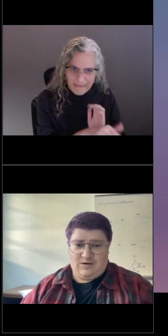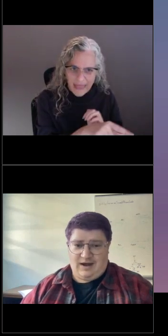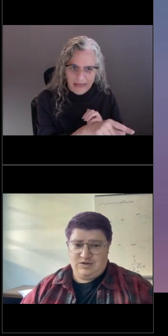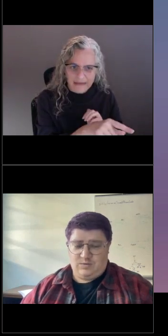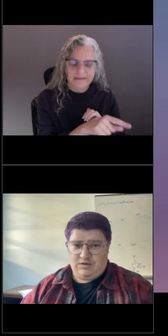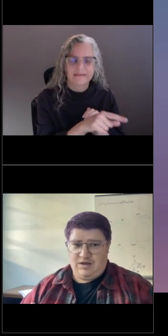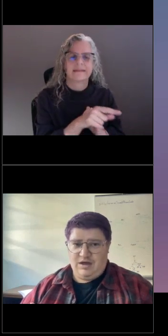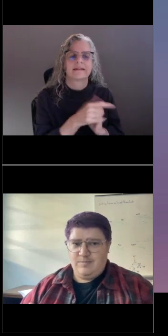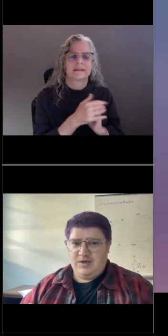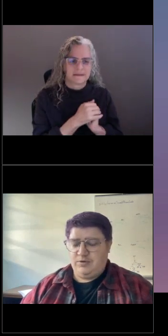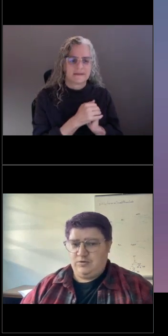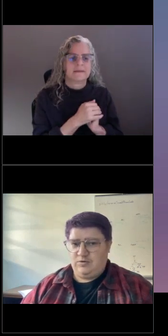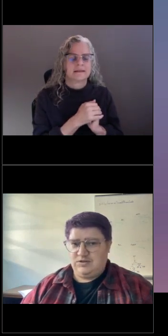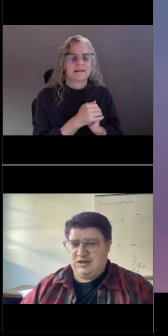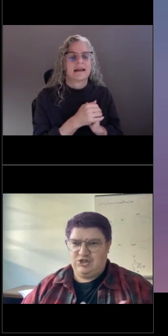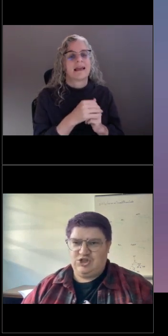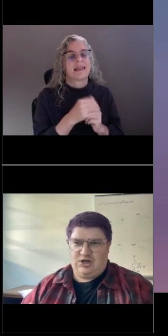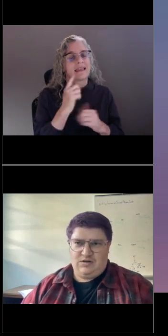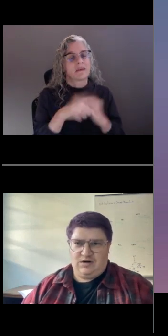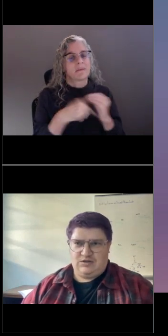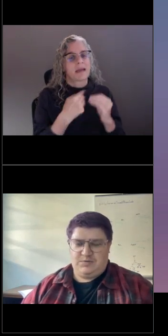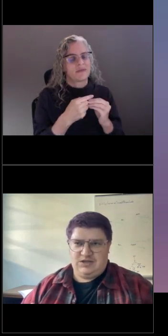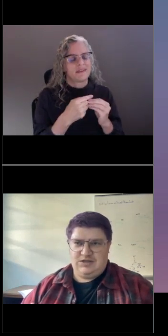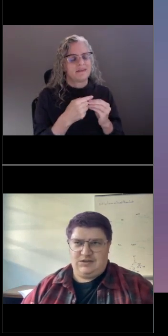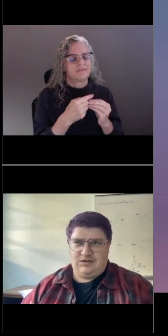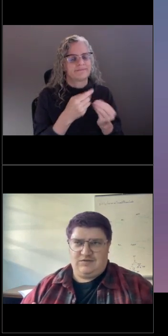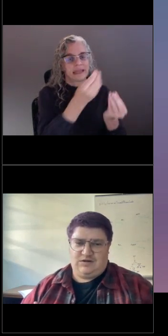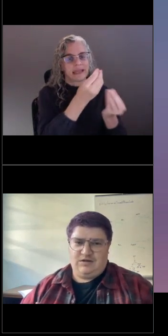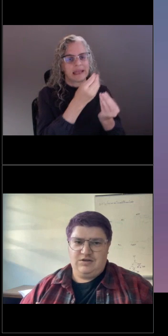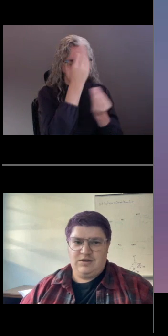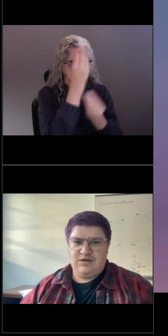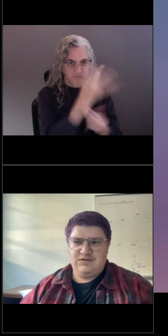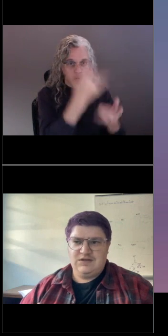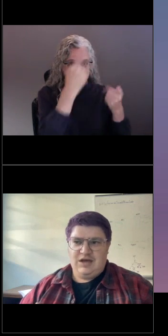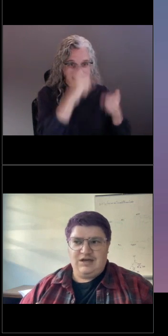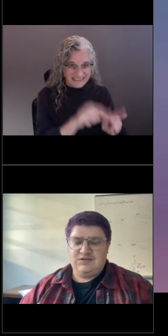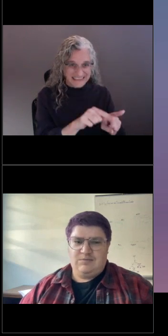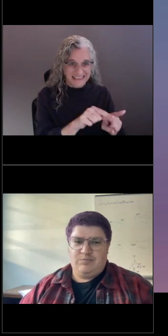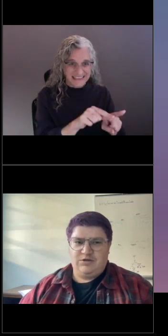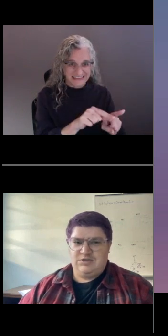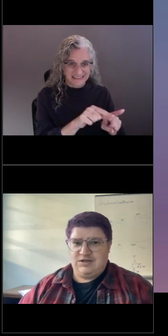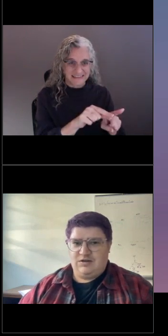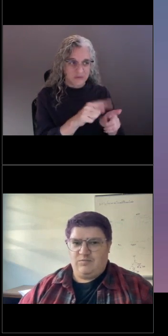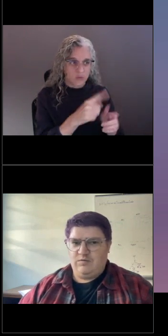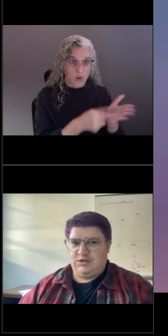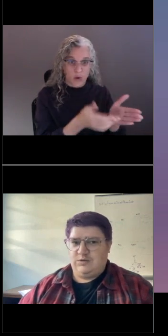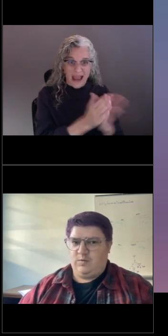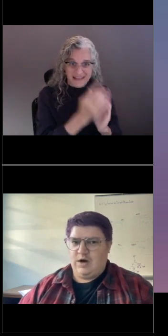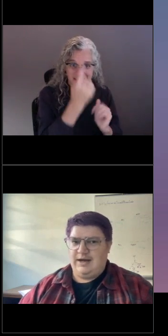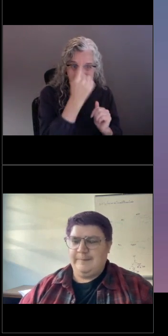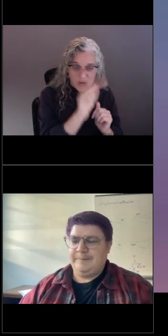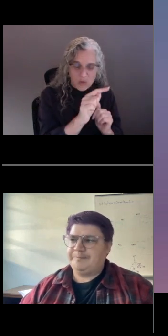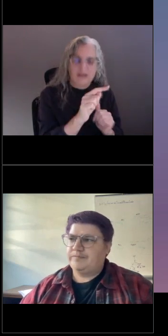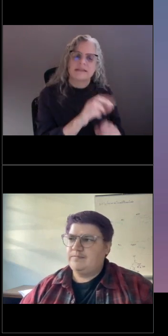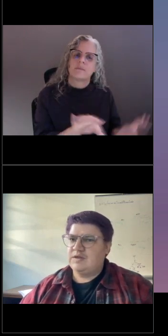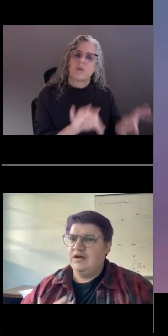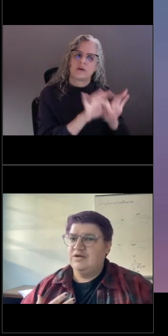we interact with people who decide to share their expertise and lived knowledge with us. It's important to tell them what we're doing and